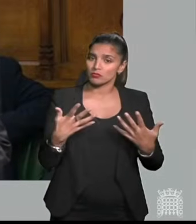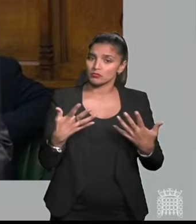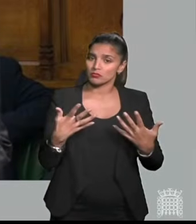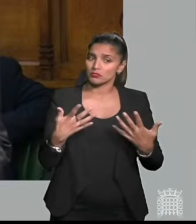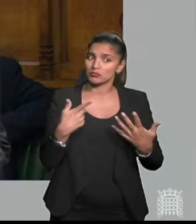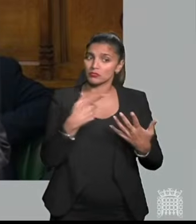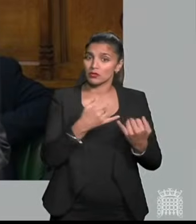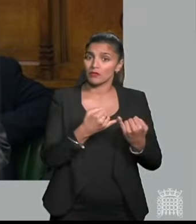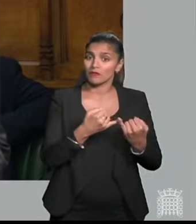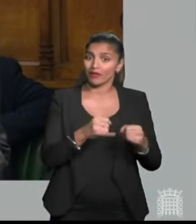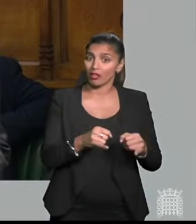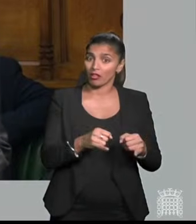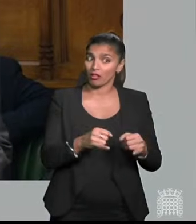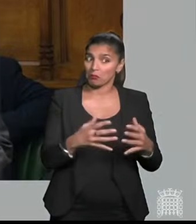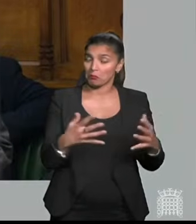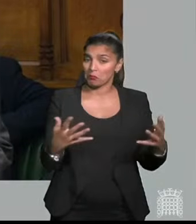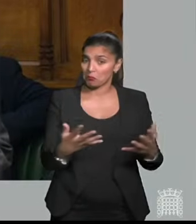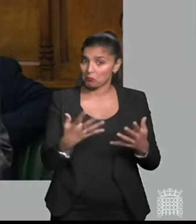intelligence, is